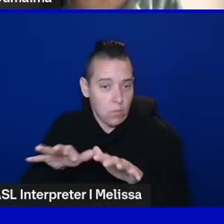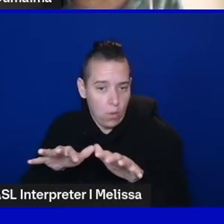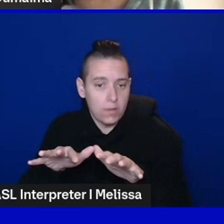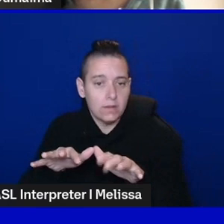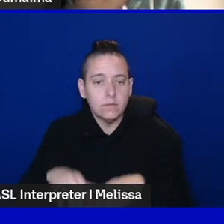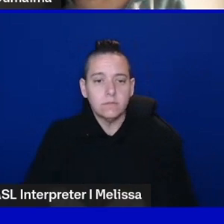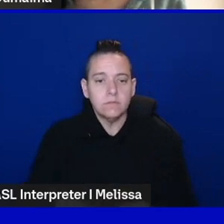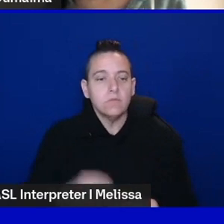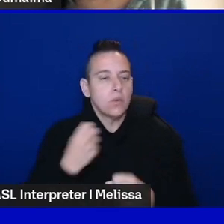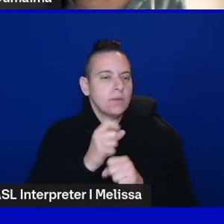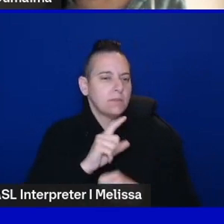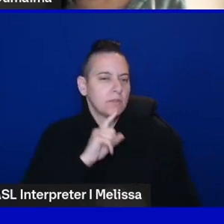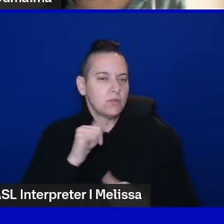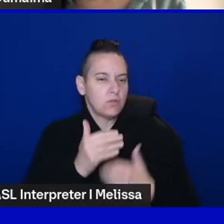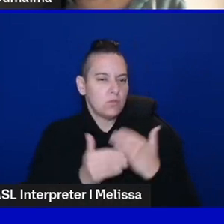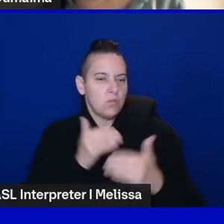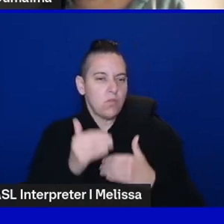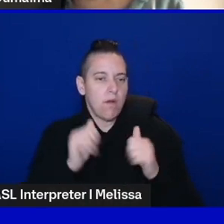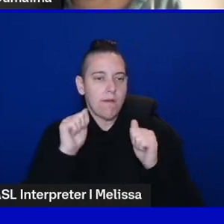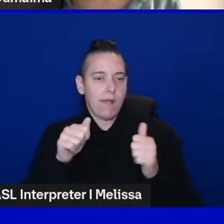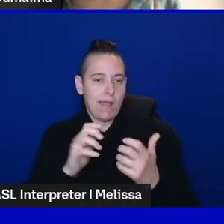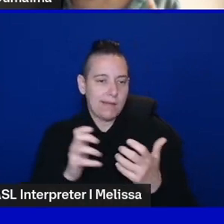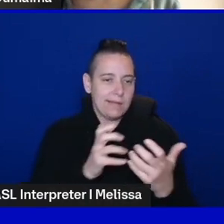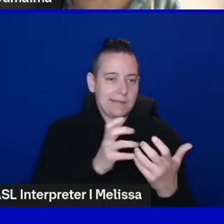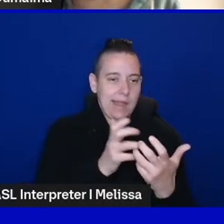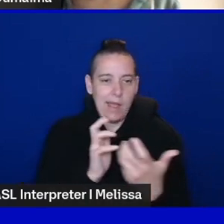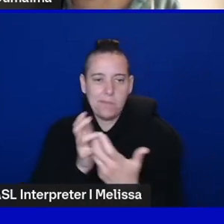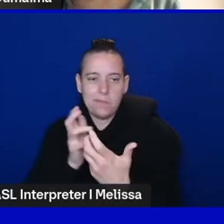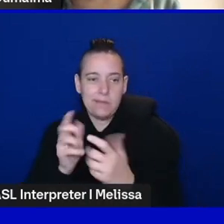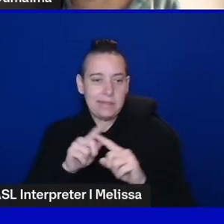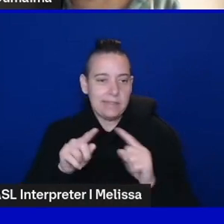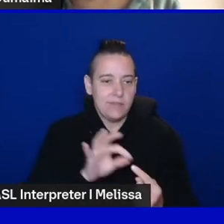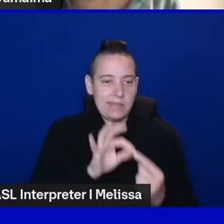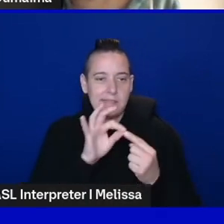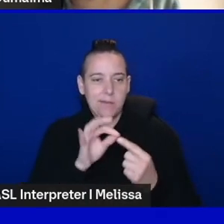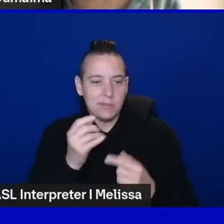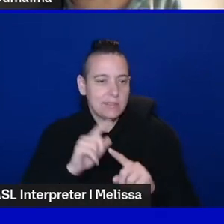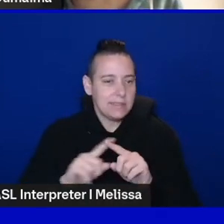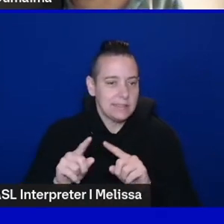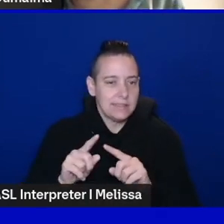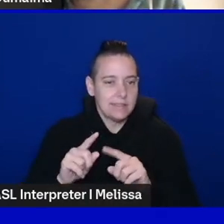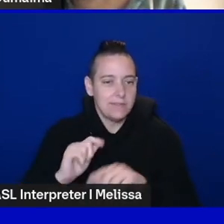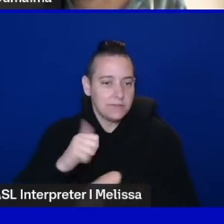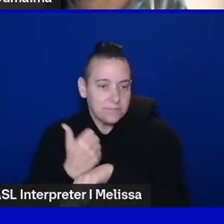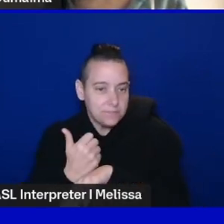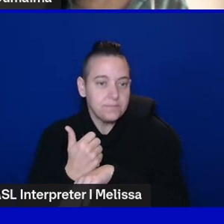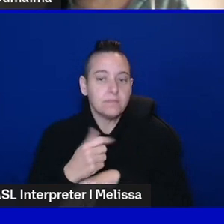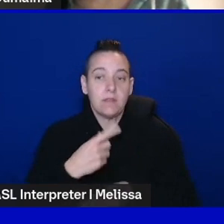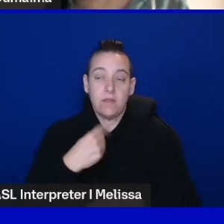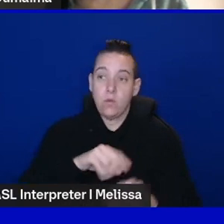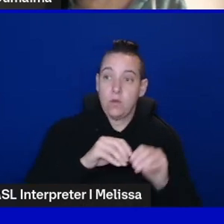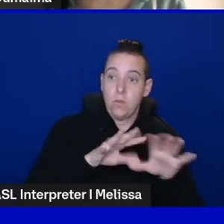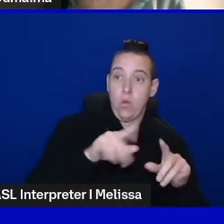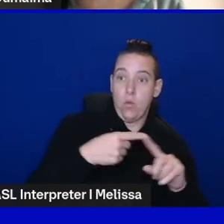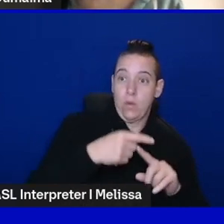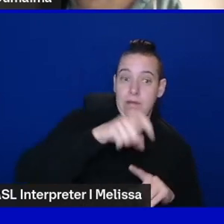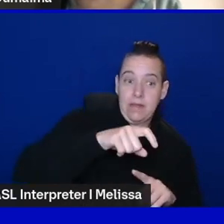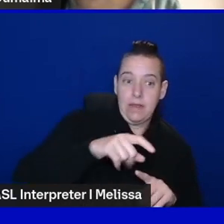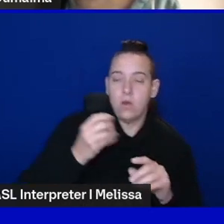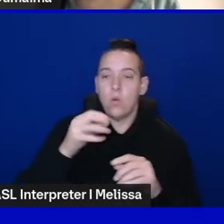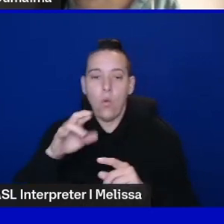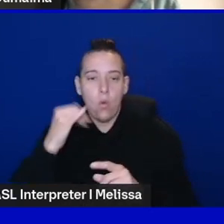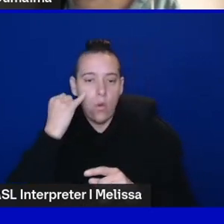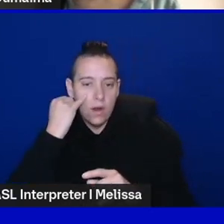actually kind of ensures that the process can adapt to different exceptions or conditions, like retrying a deployment when needed or continuing despite